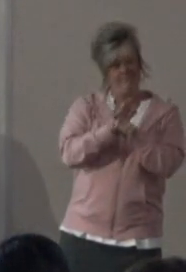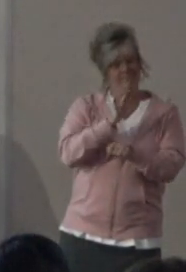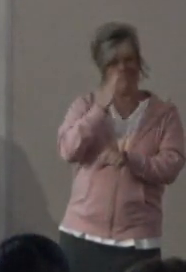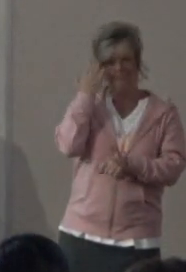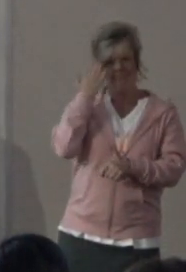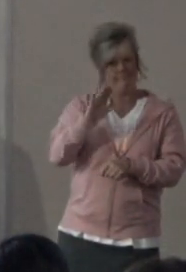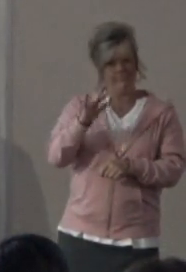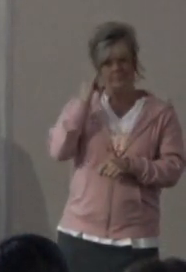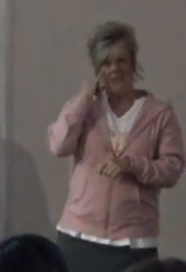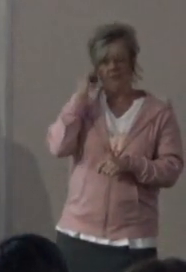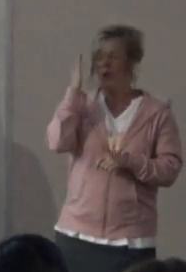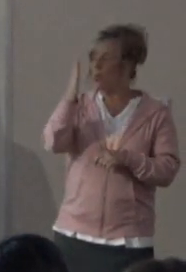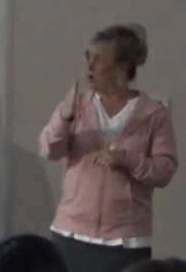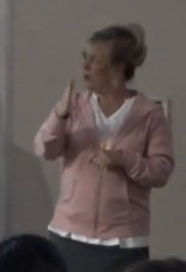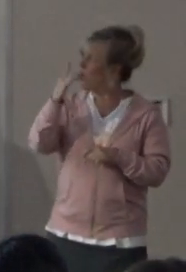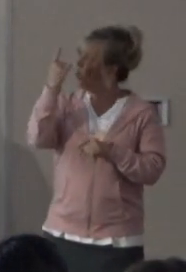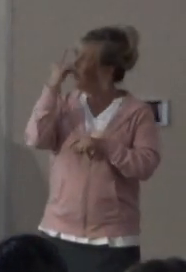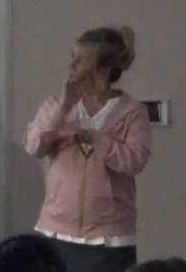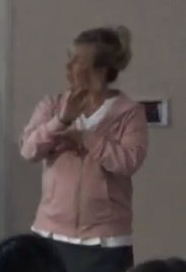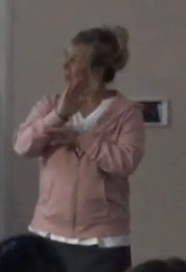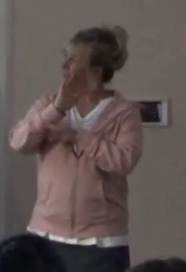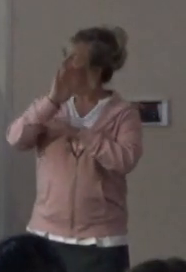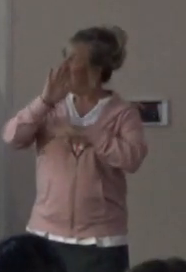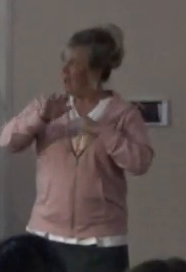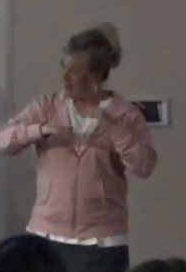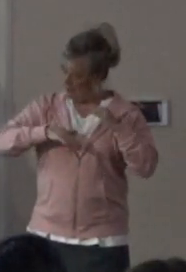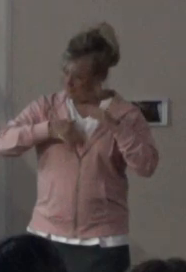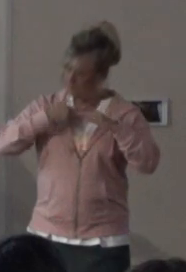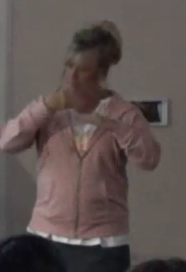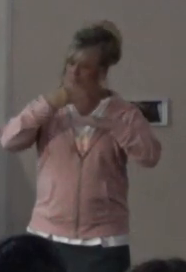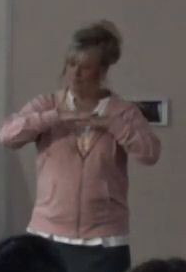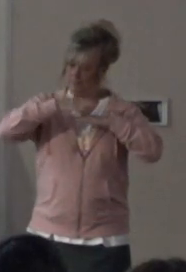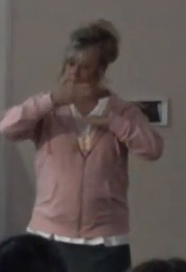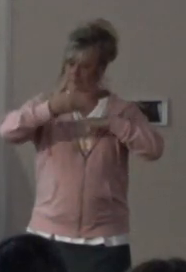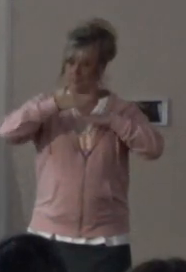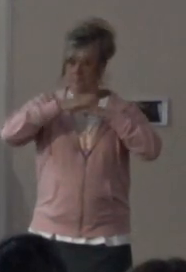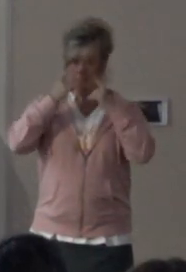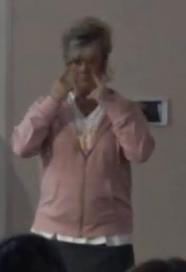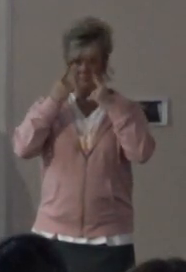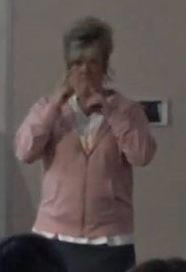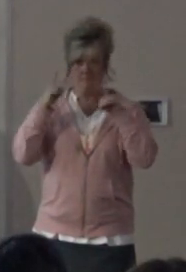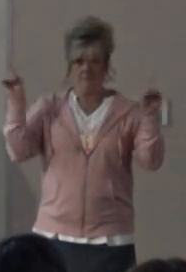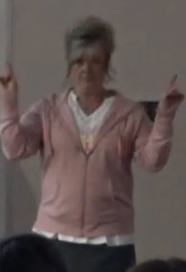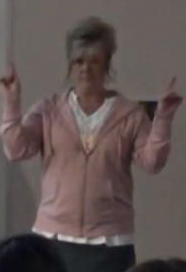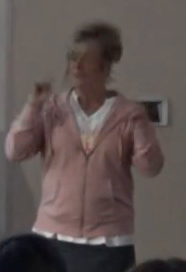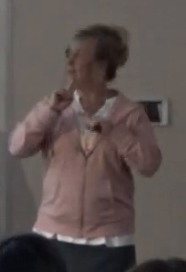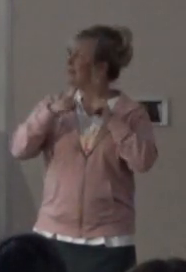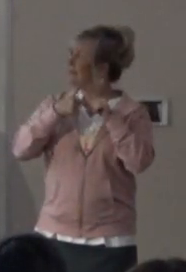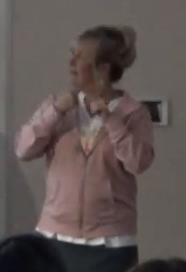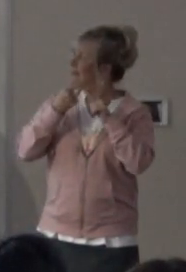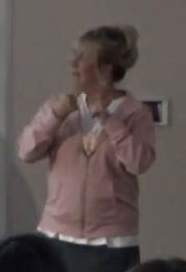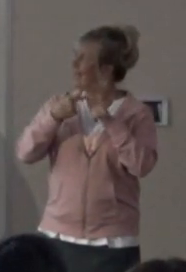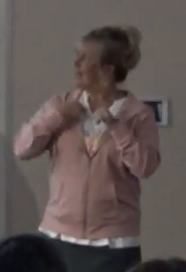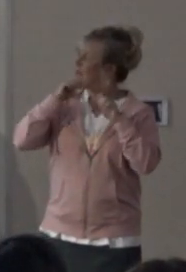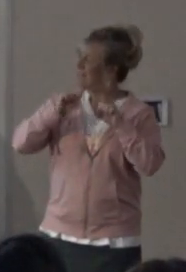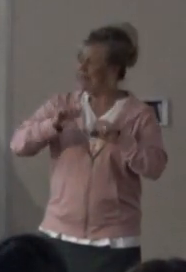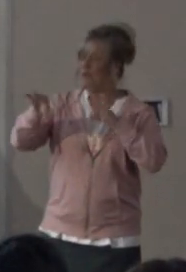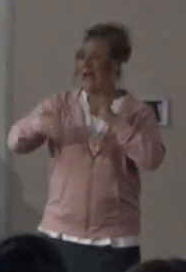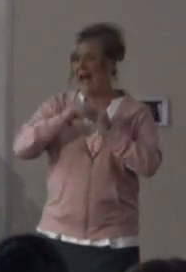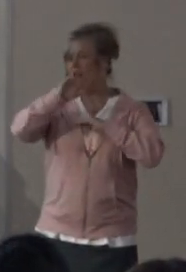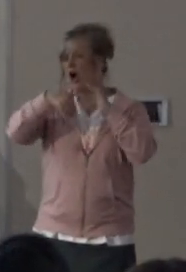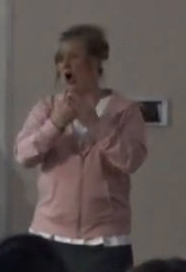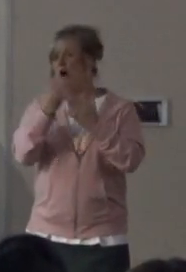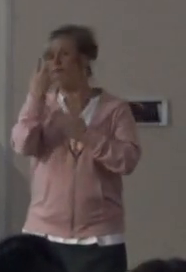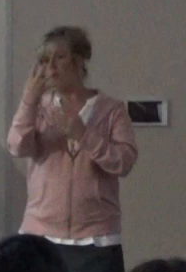would. And so one night I just whipped out my laptop, got on Tinkercad, and it worked. And then I was able to add all 4 of my motors to